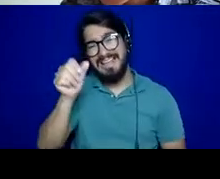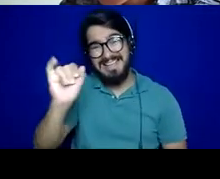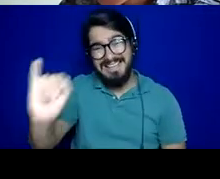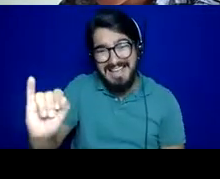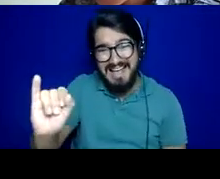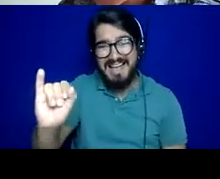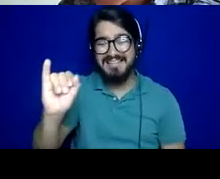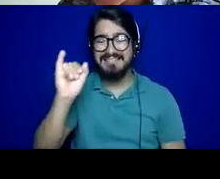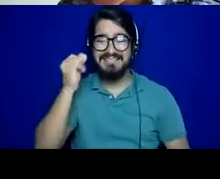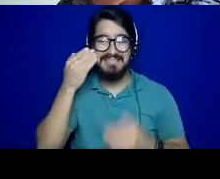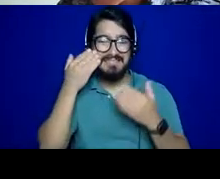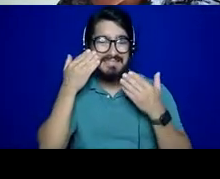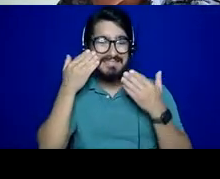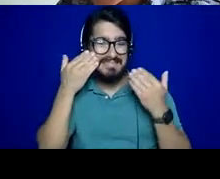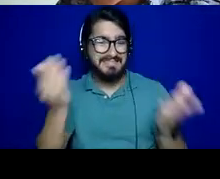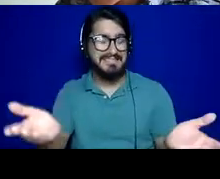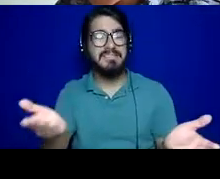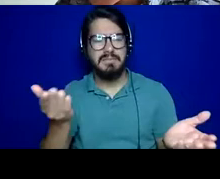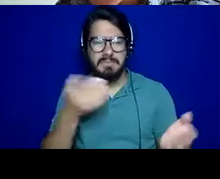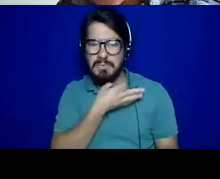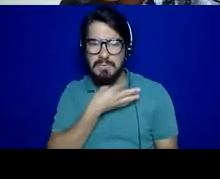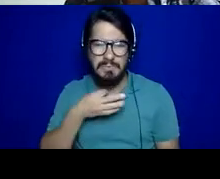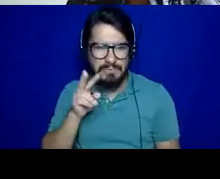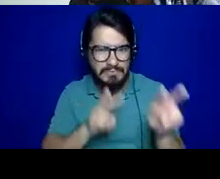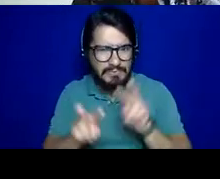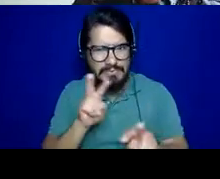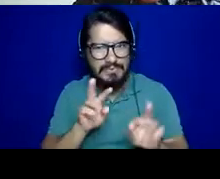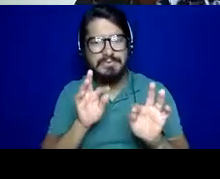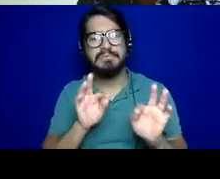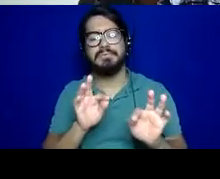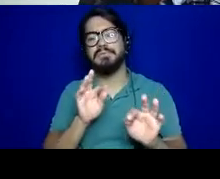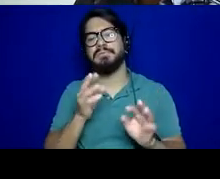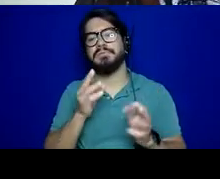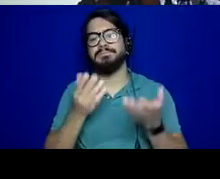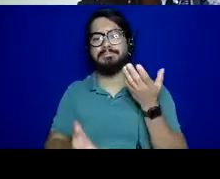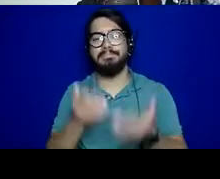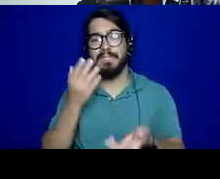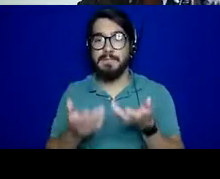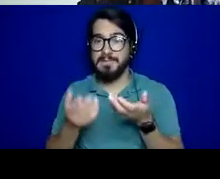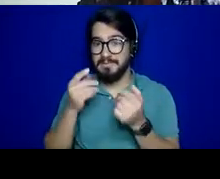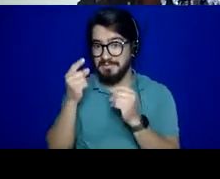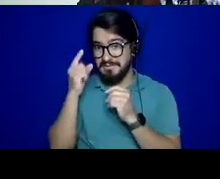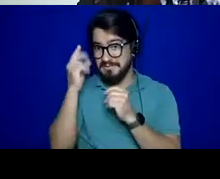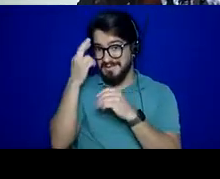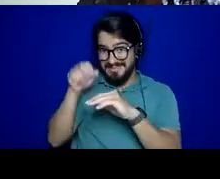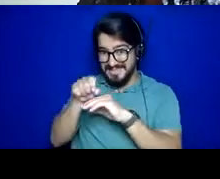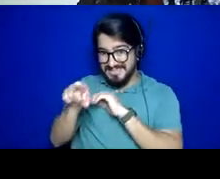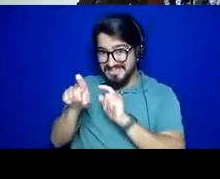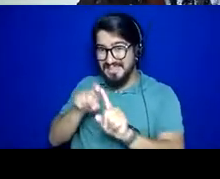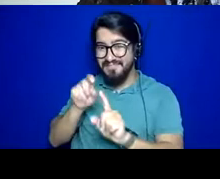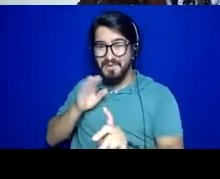or something. I don't know, but I'm very curious. Yeah, or it might be because I did send it like directly from my phone.